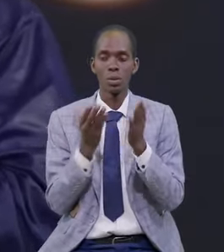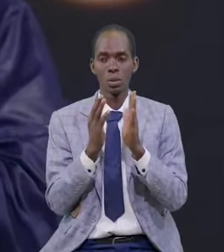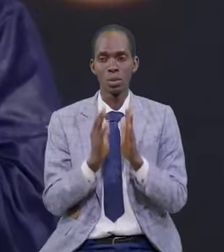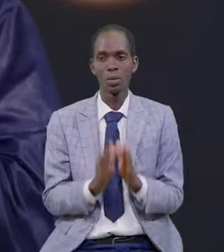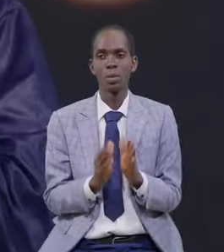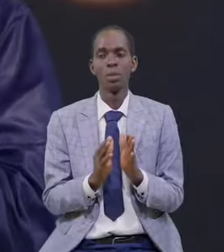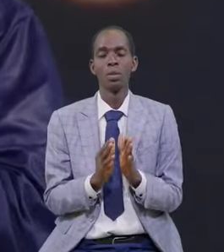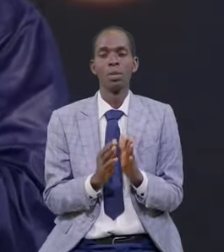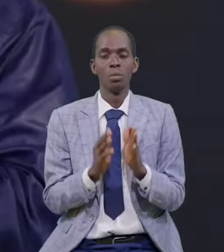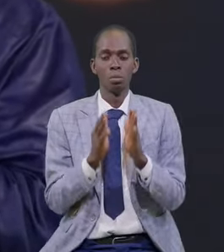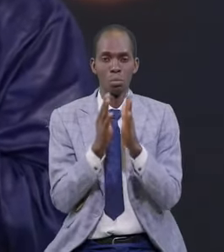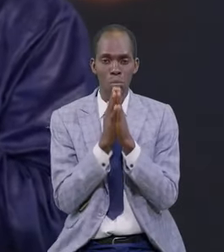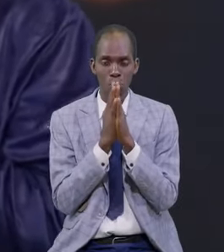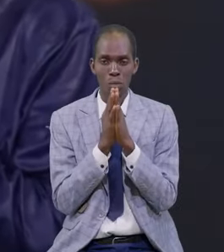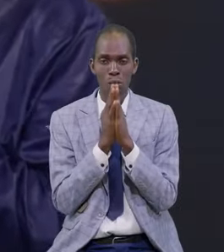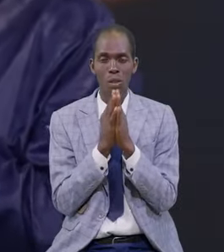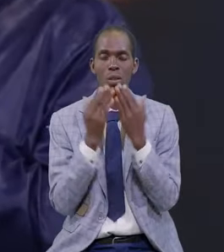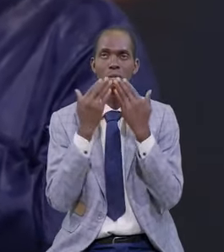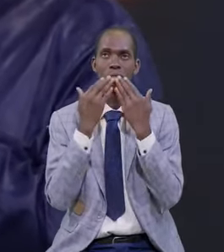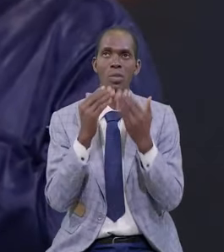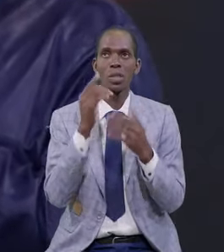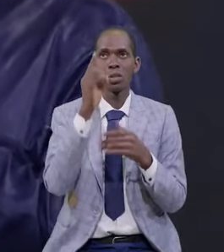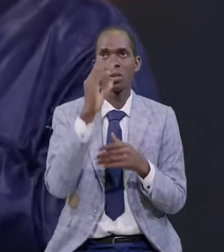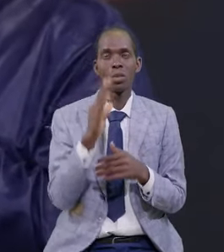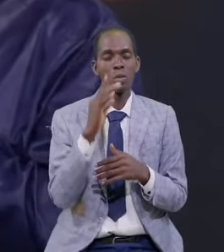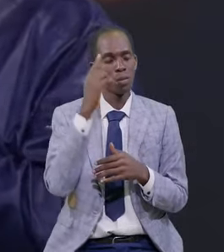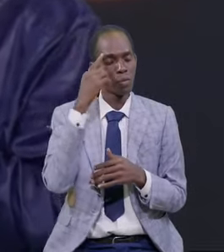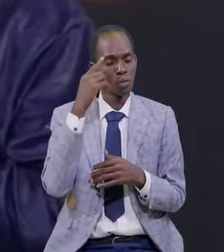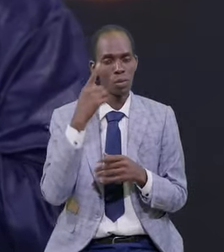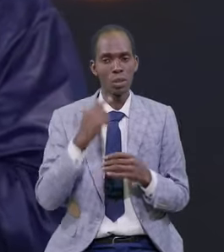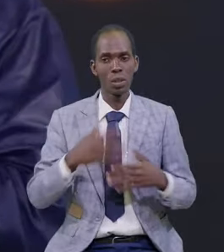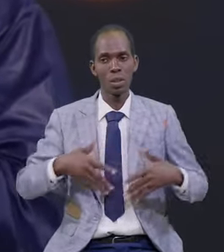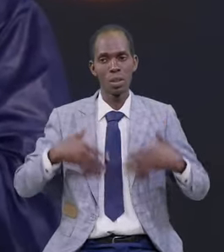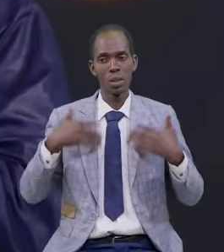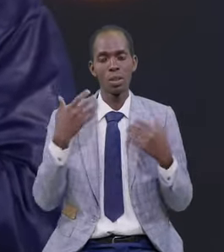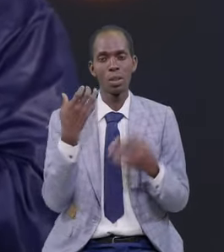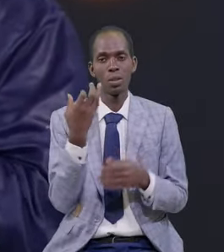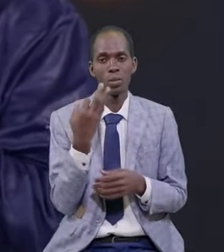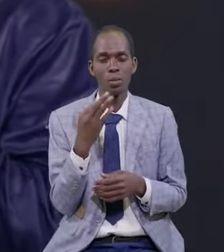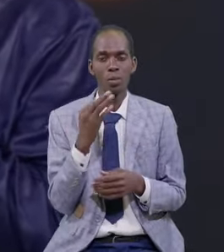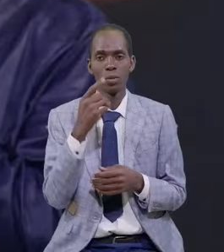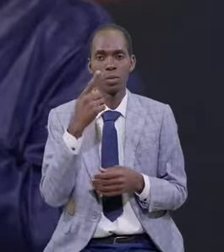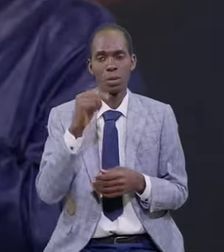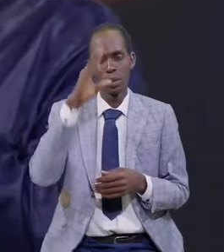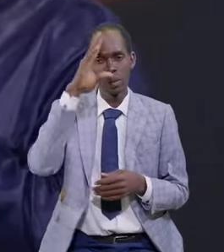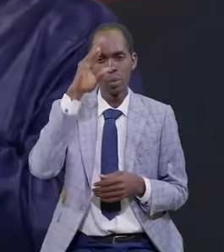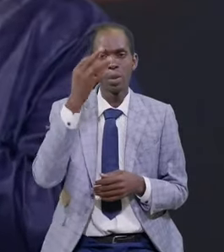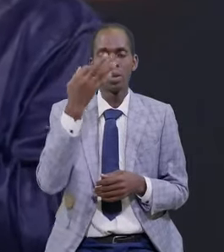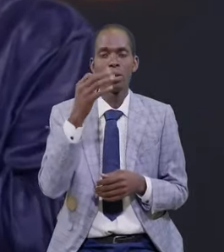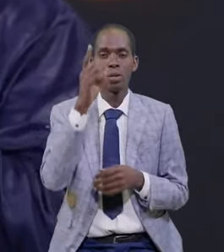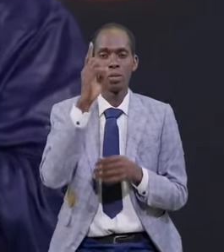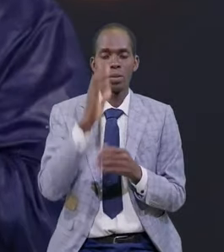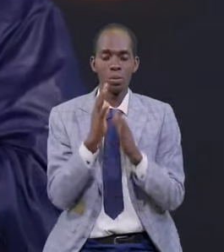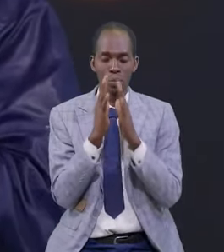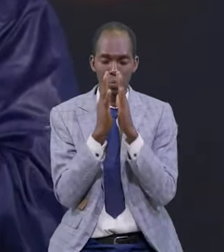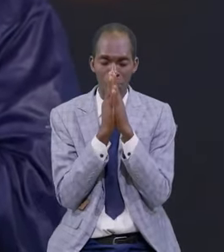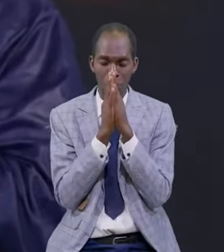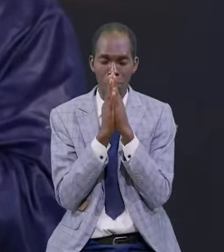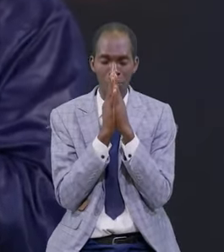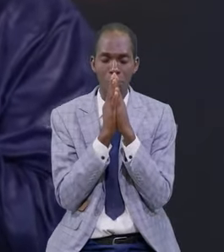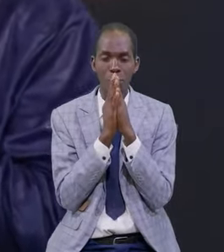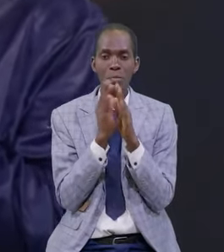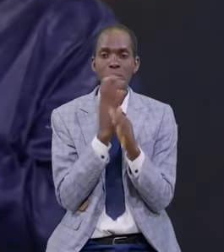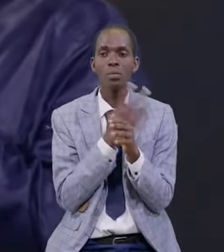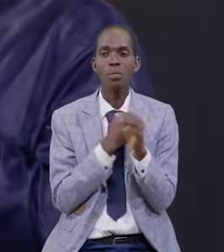kumu the great evangelist of Our Generation please pray for more grace